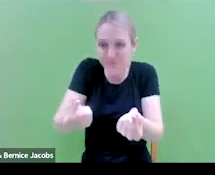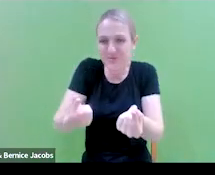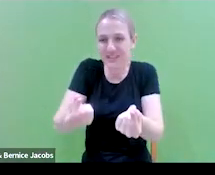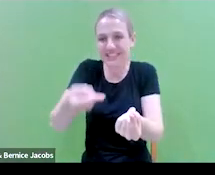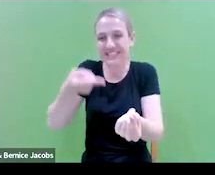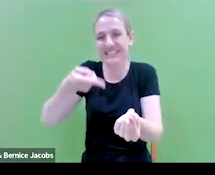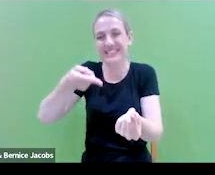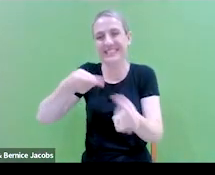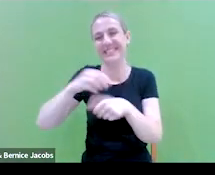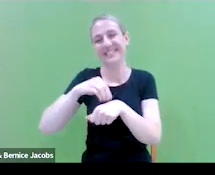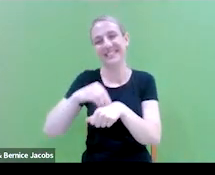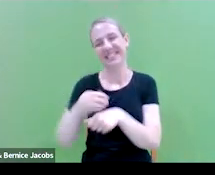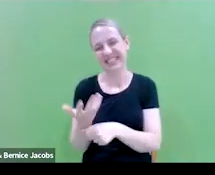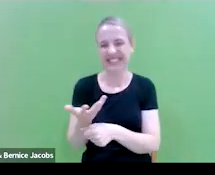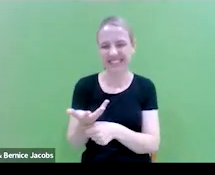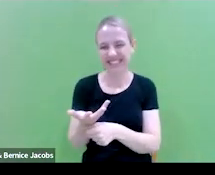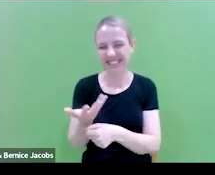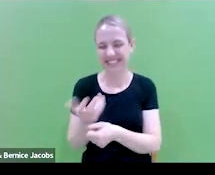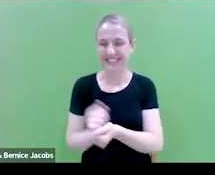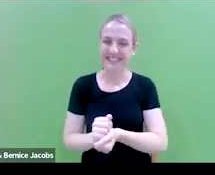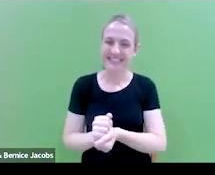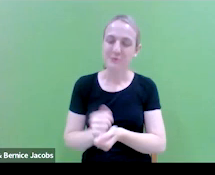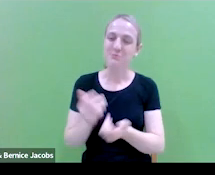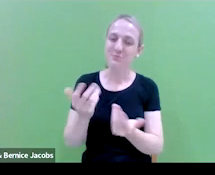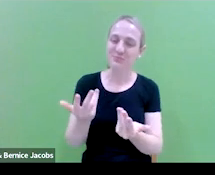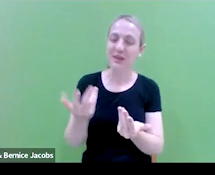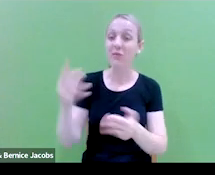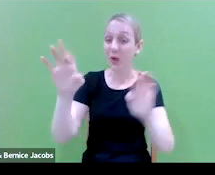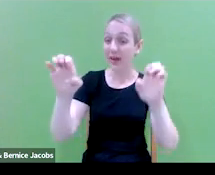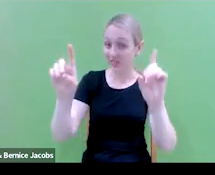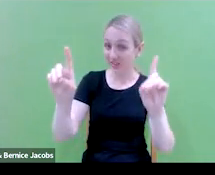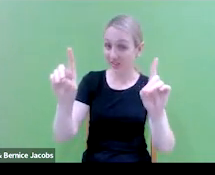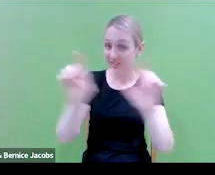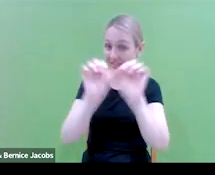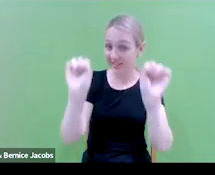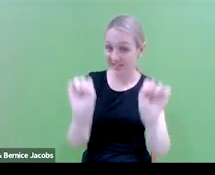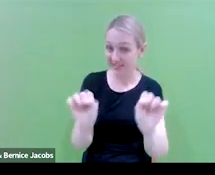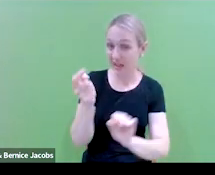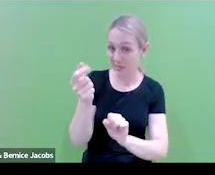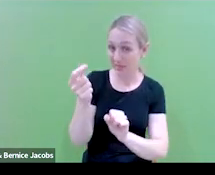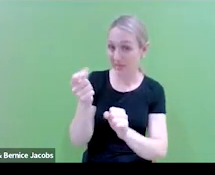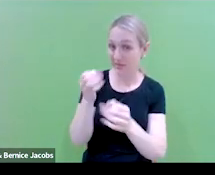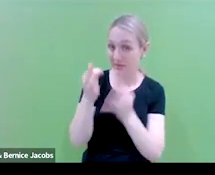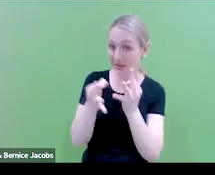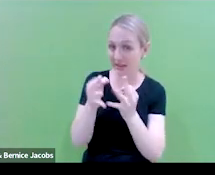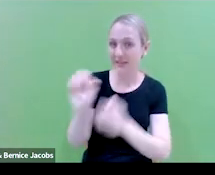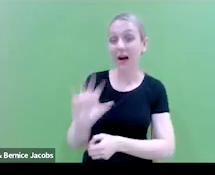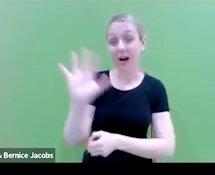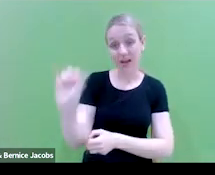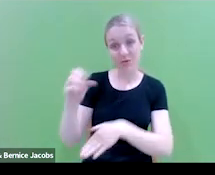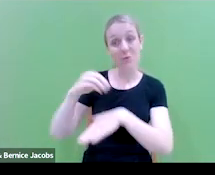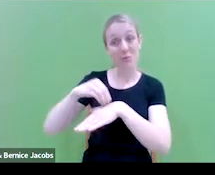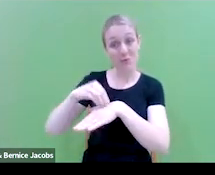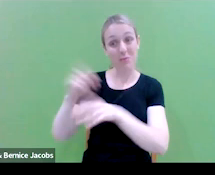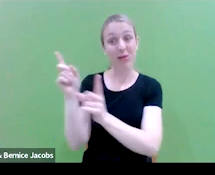problem. So just to touch on the education side, South Africa has that complex problem where